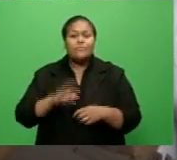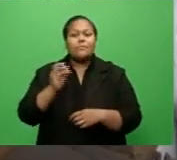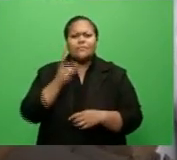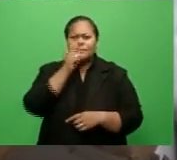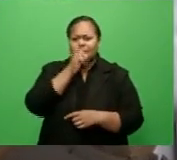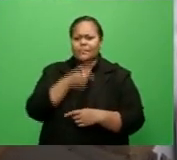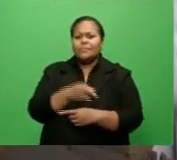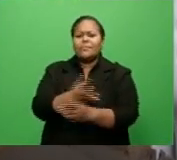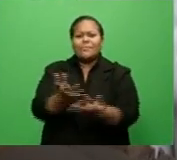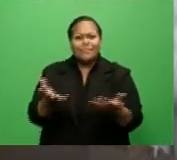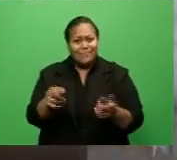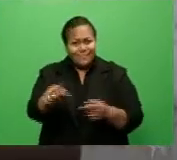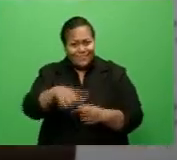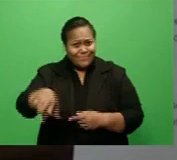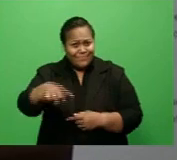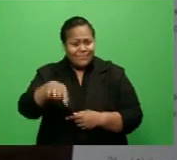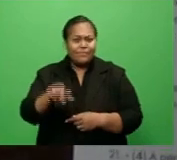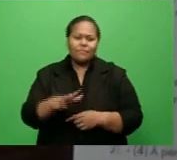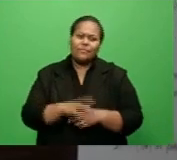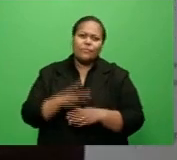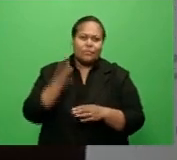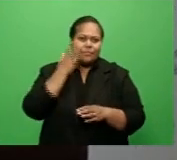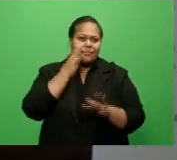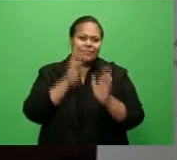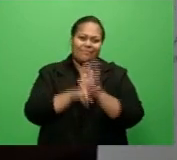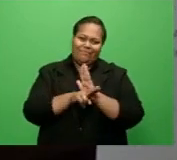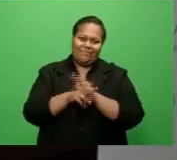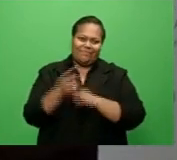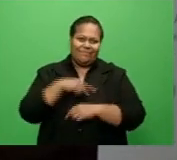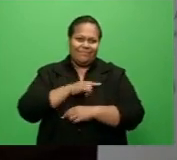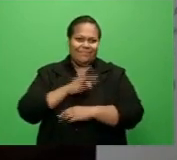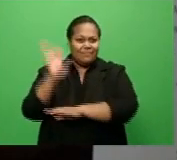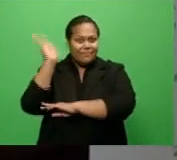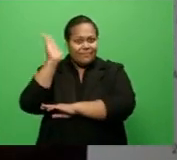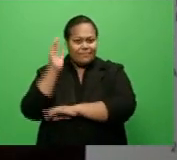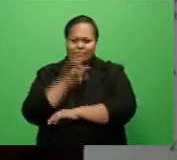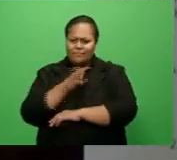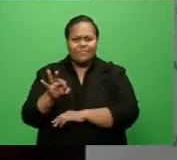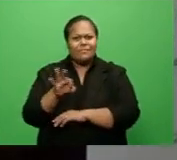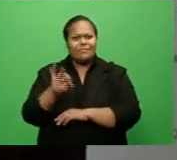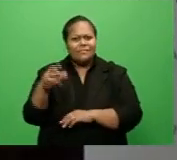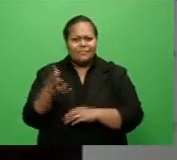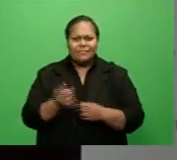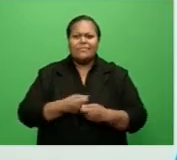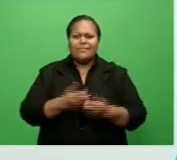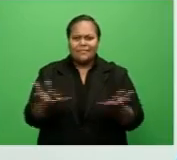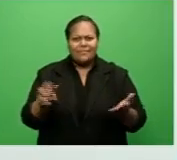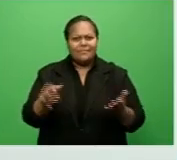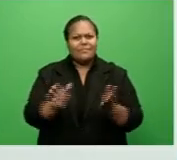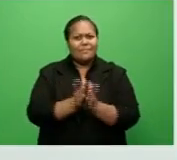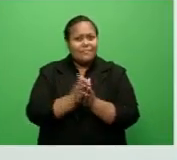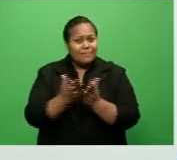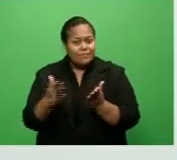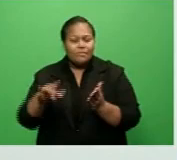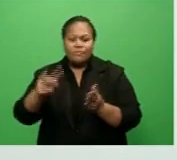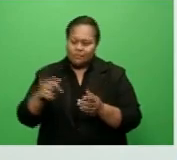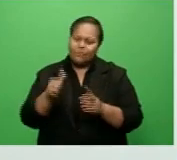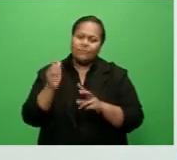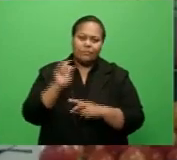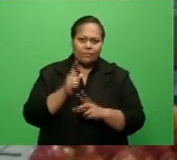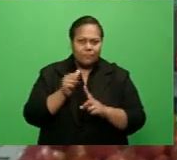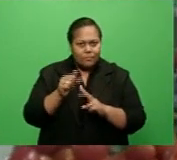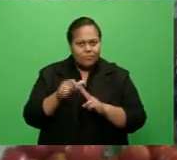we raise awareness, not just leave flyers, but also have potential warnings in place that if they re-offend, then the price to pay will be